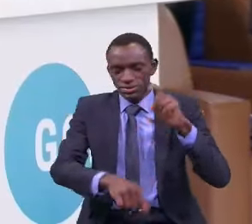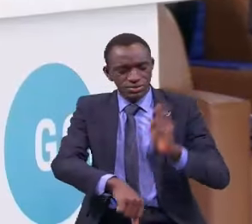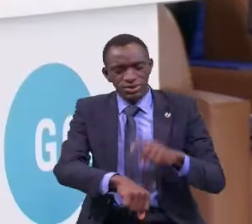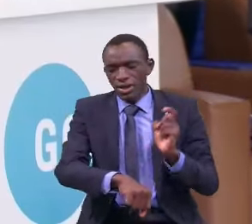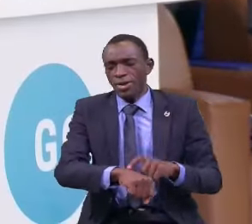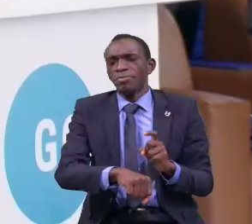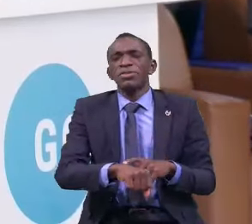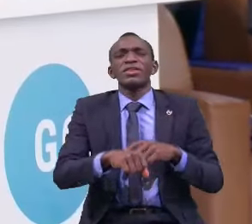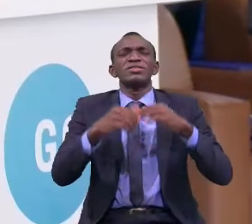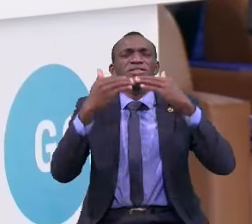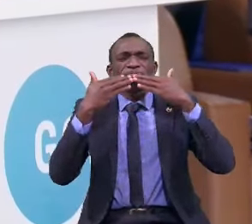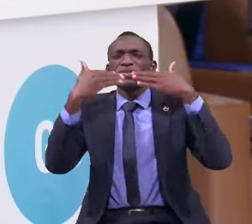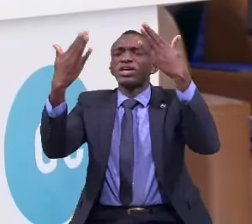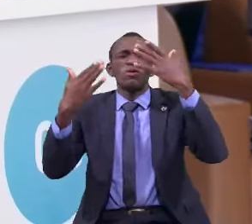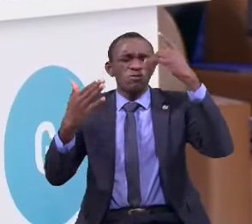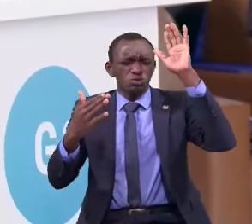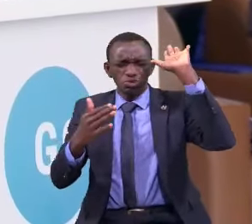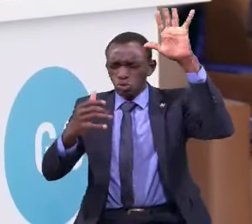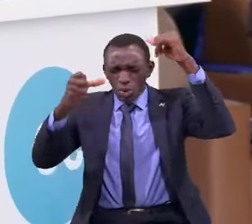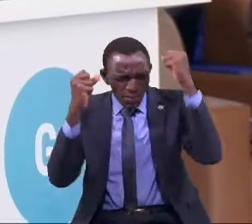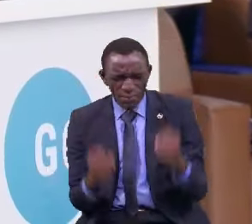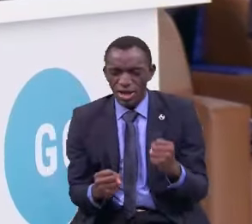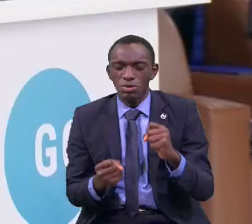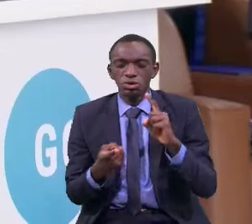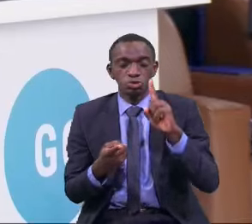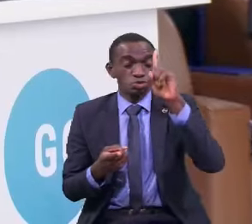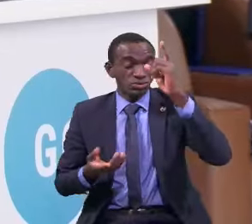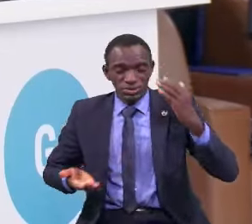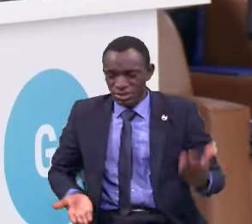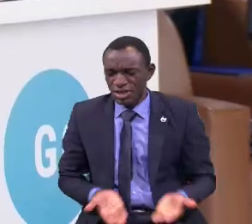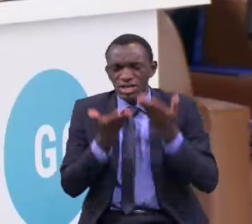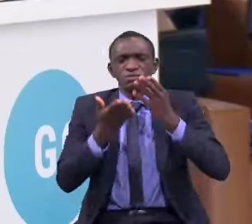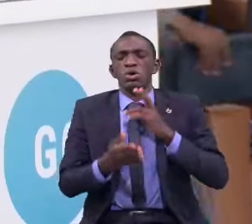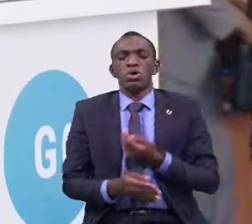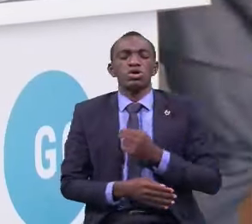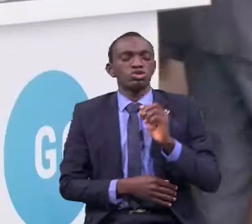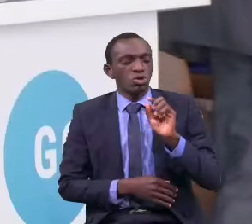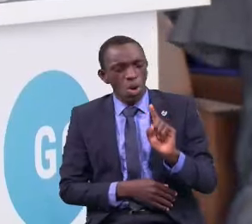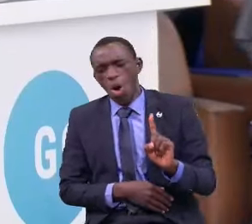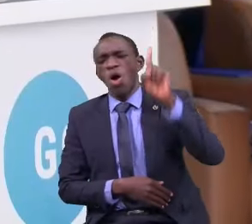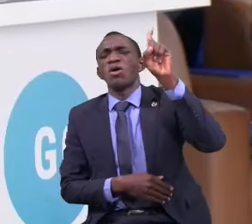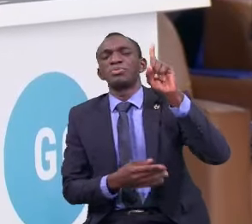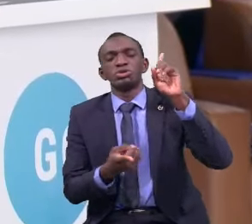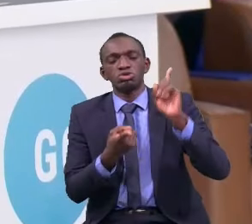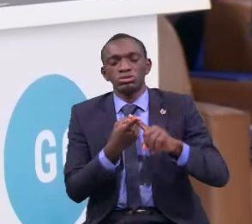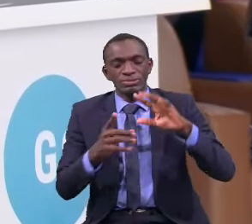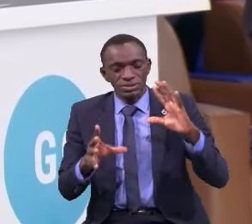Thank you for your power to lift us up, take us from where we